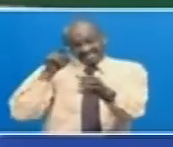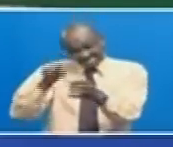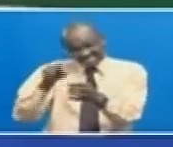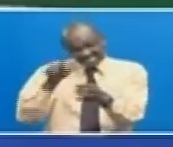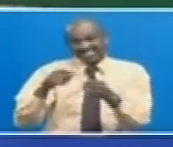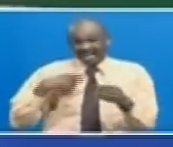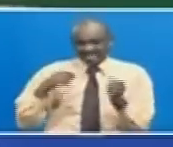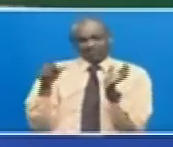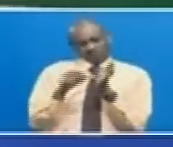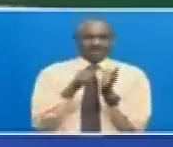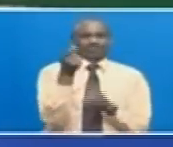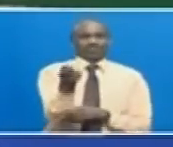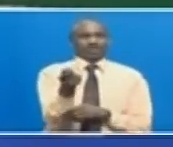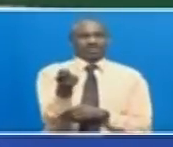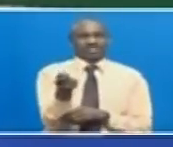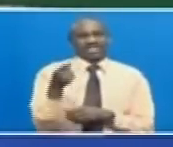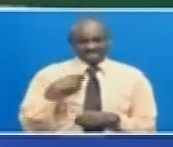the teething problems in the